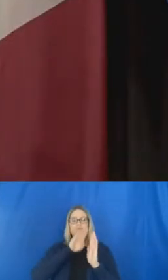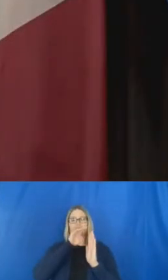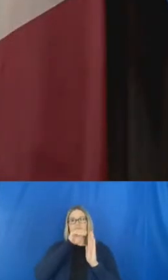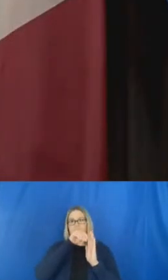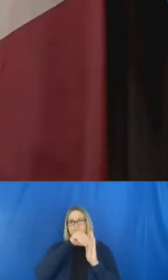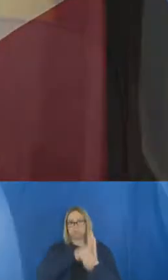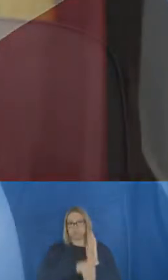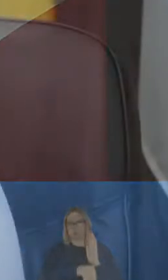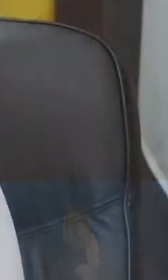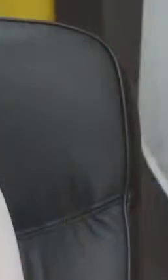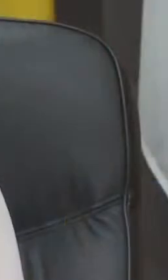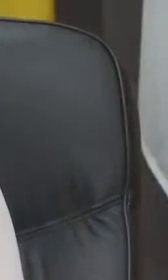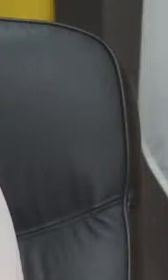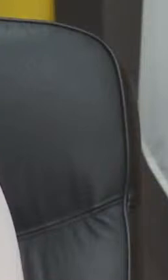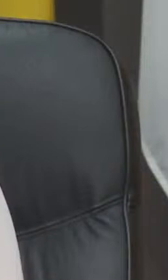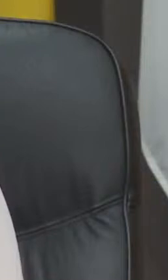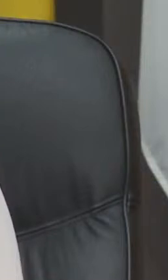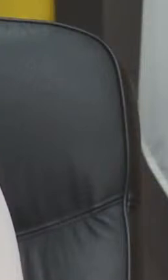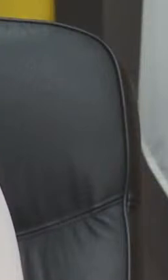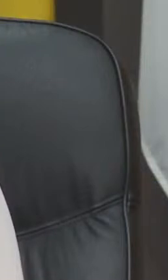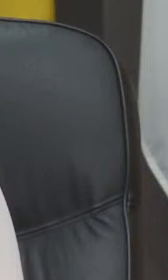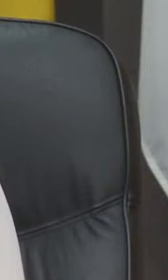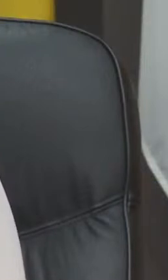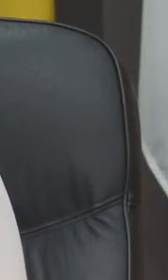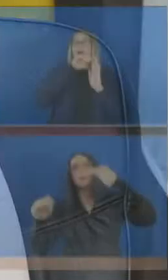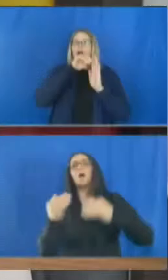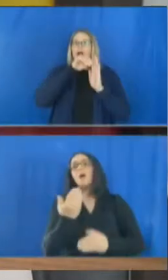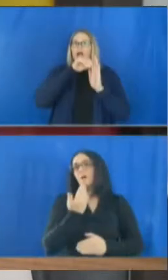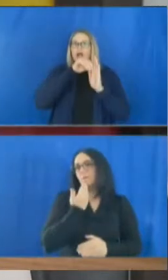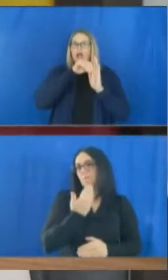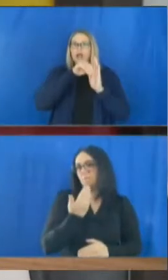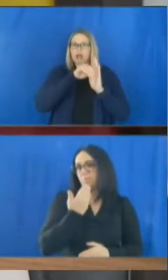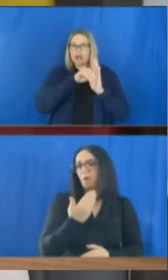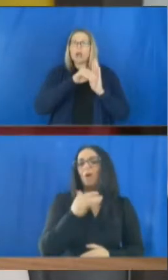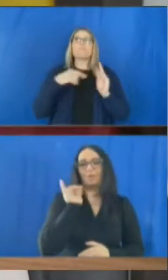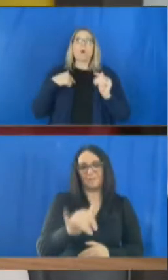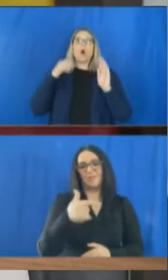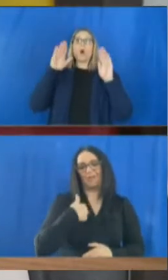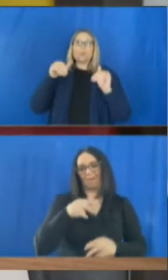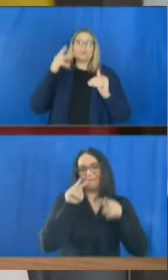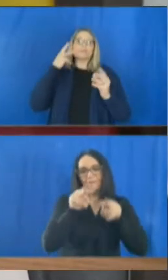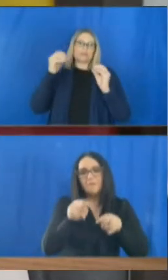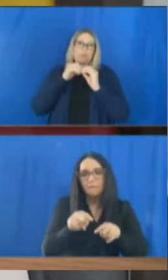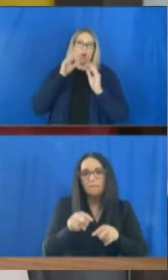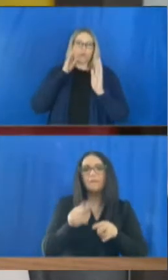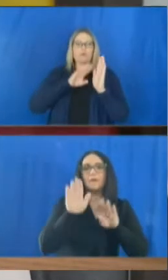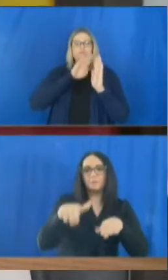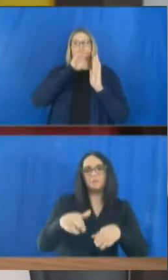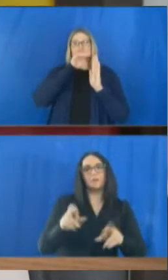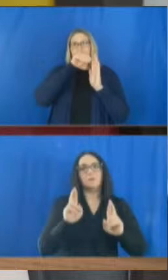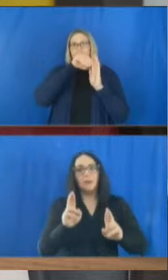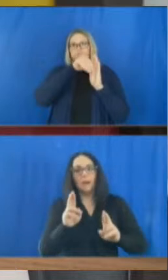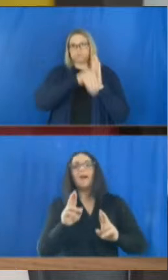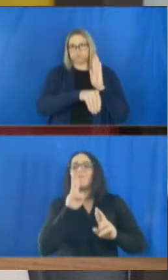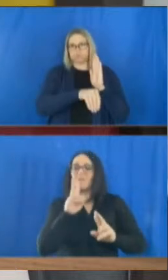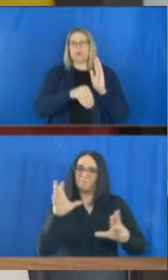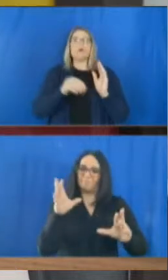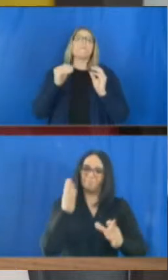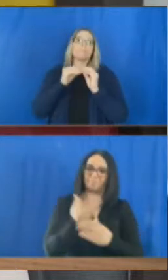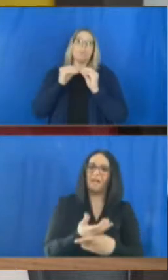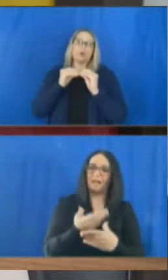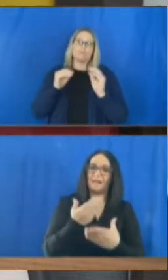Les mesures que vous avez prises nous ont toutes permis de limiter le pic du nombre d'hospitalisations et de retarder